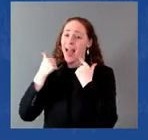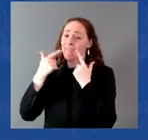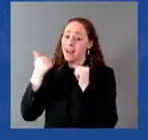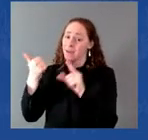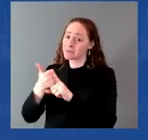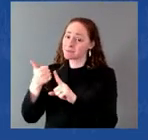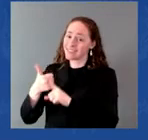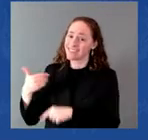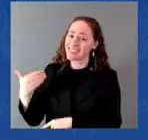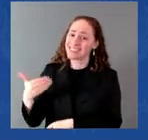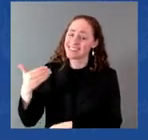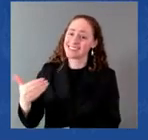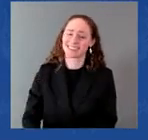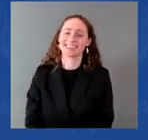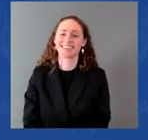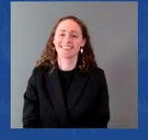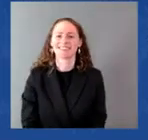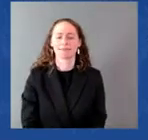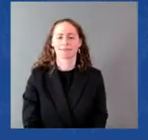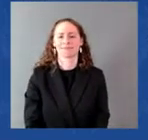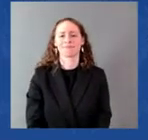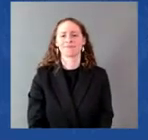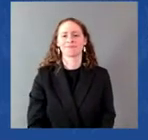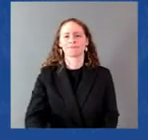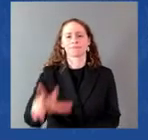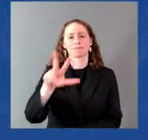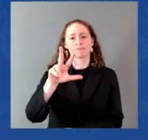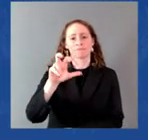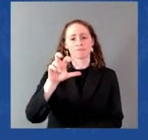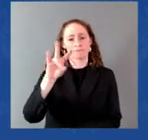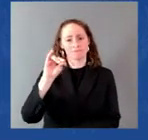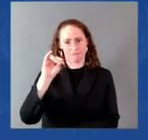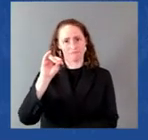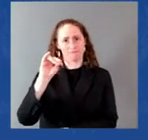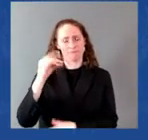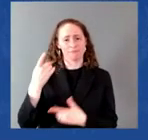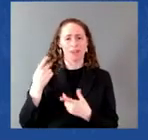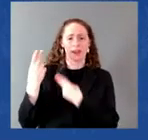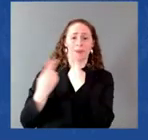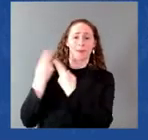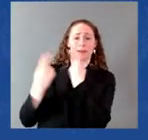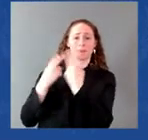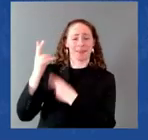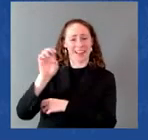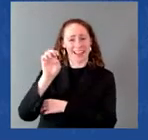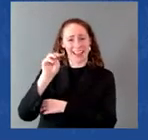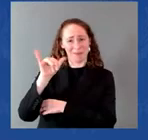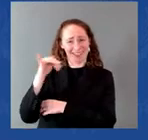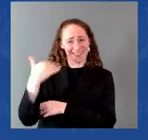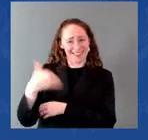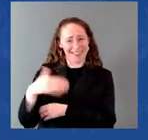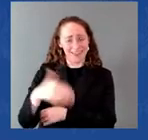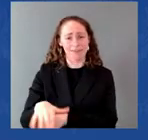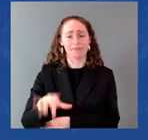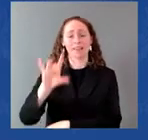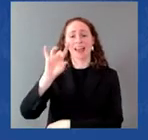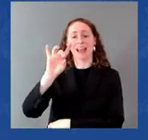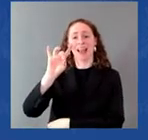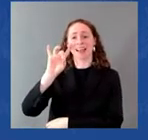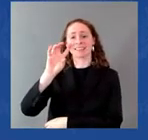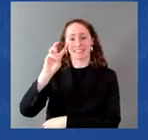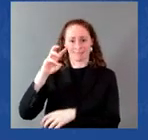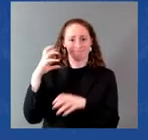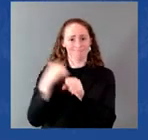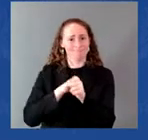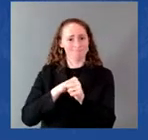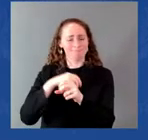for SNL, the most of any show. 86 wins. And like Barry Gordy, he's cultivated